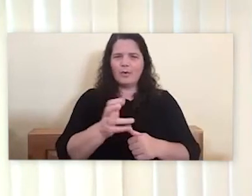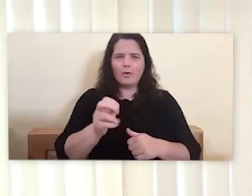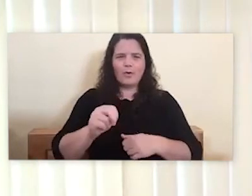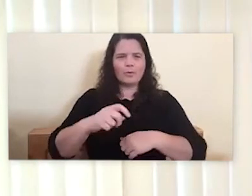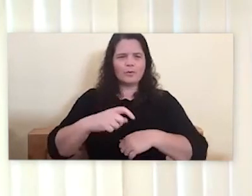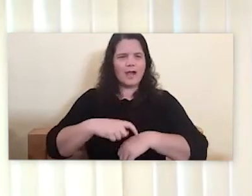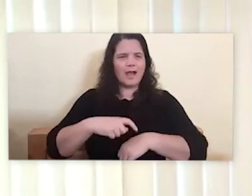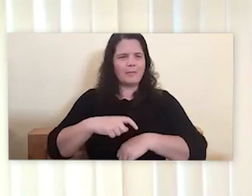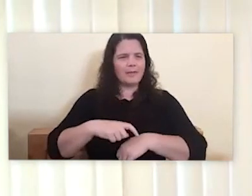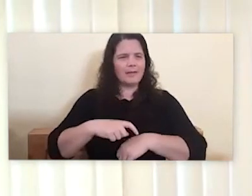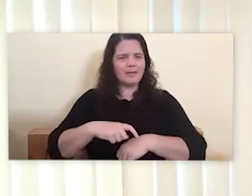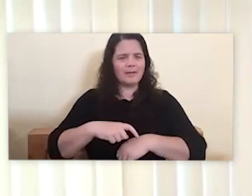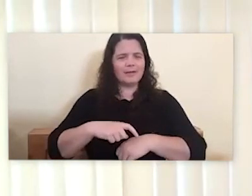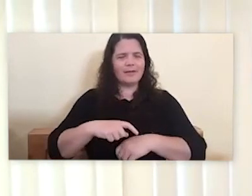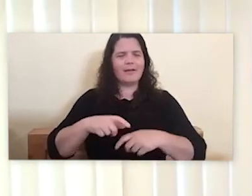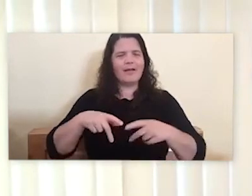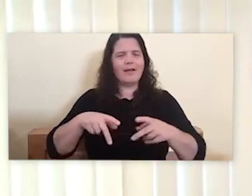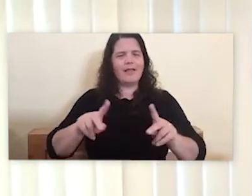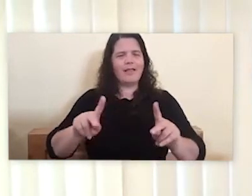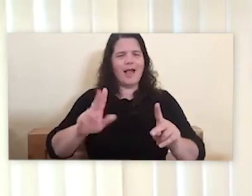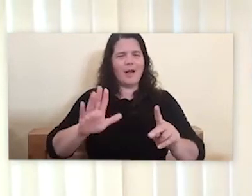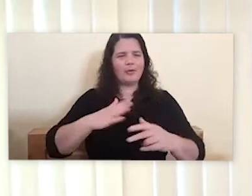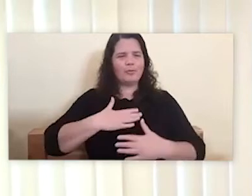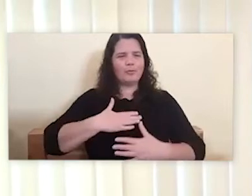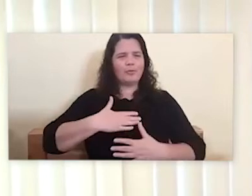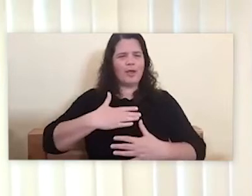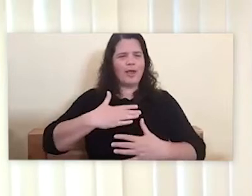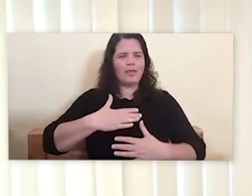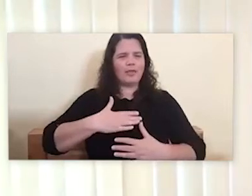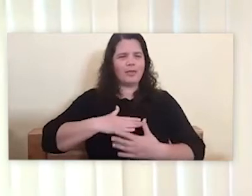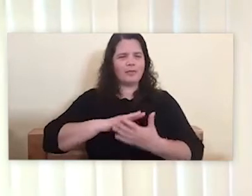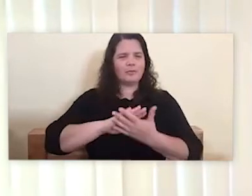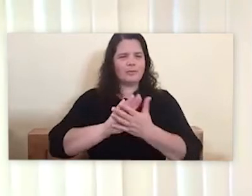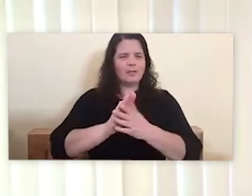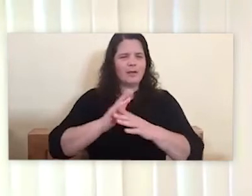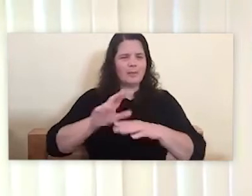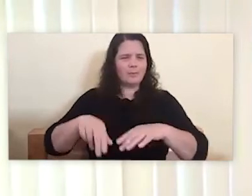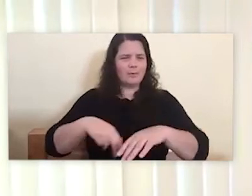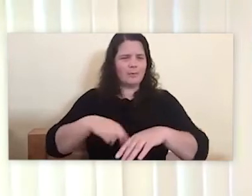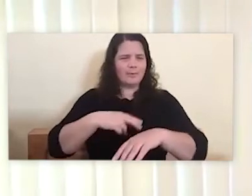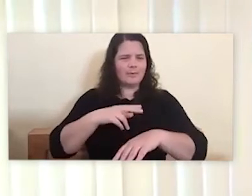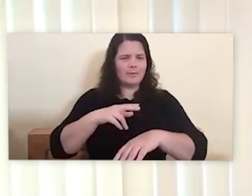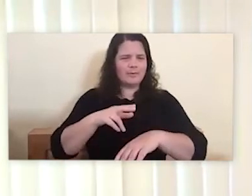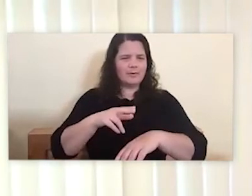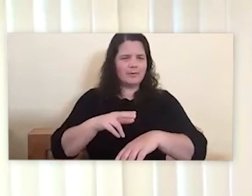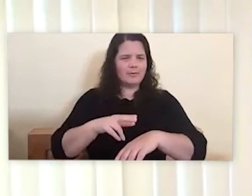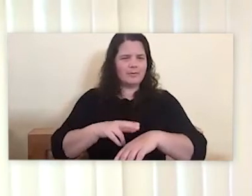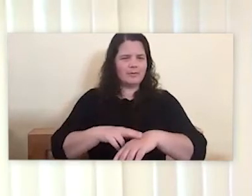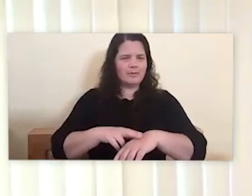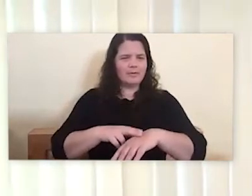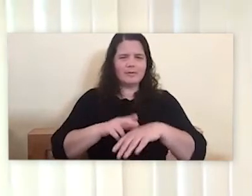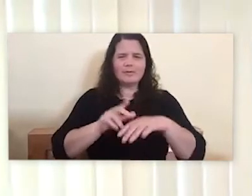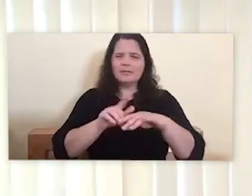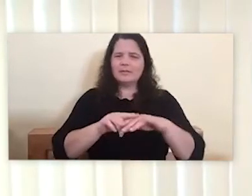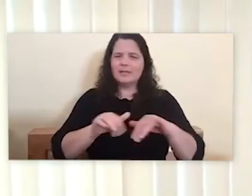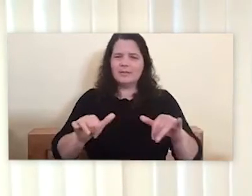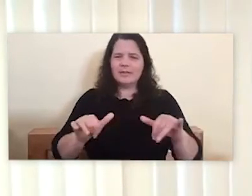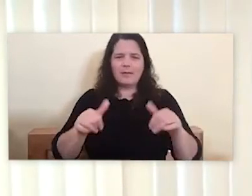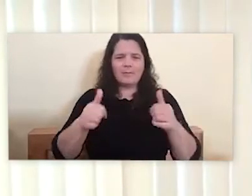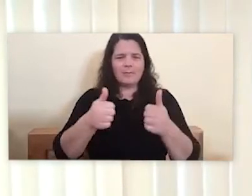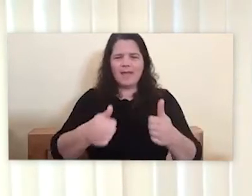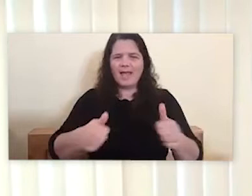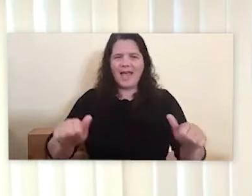allowing the breath to return to its natural state, and also knowing that you can come back to the sense of the